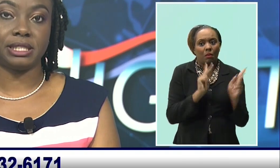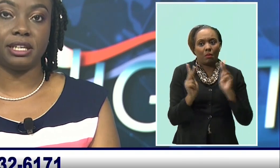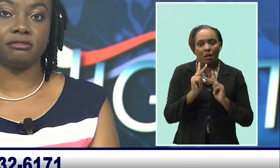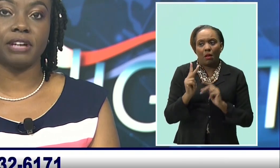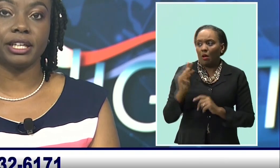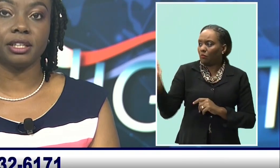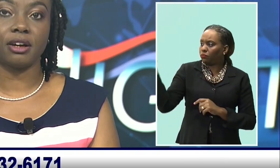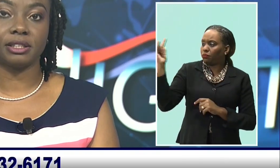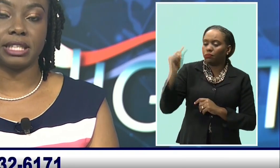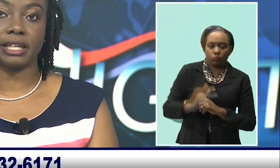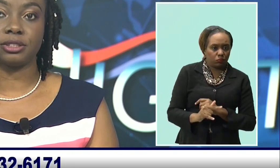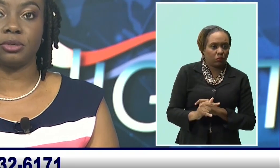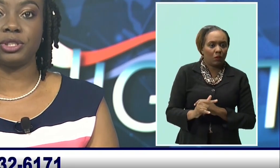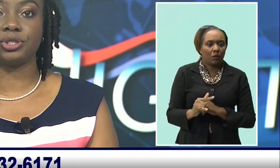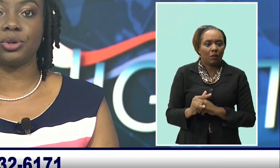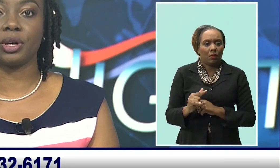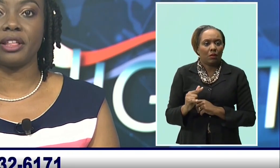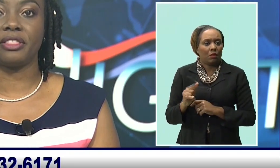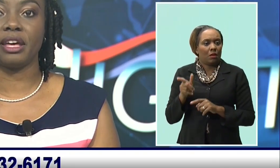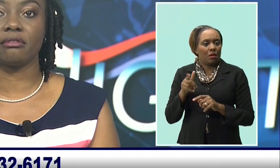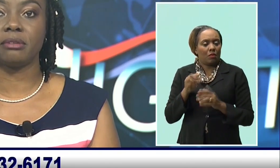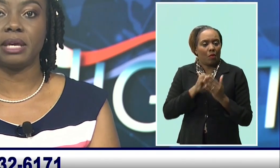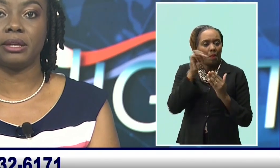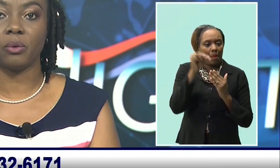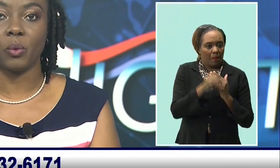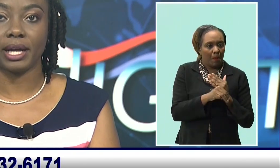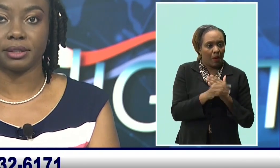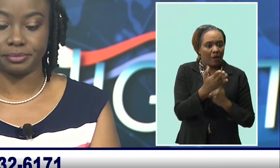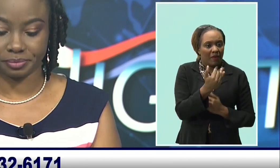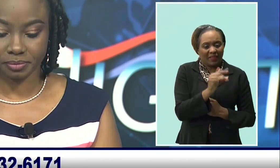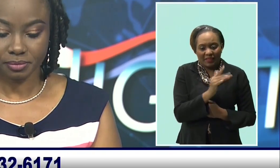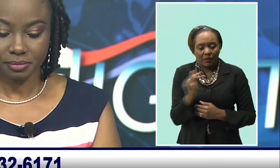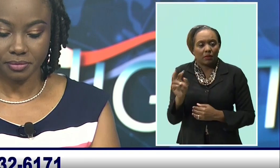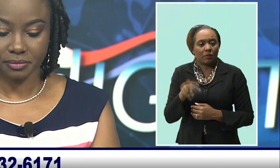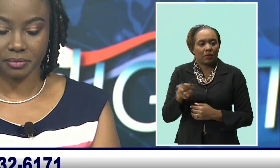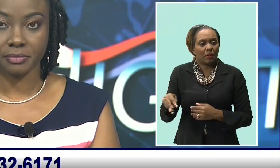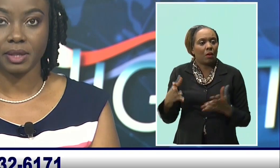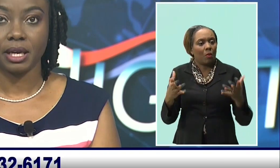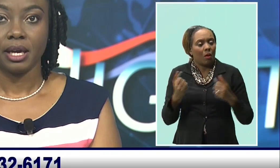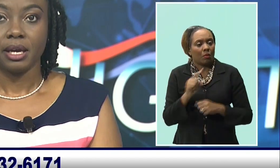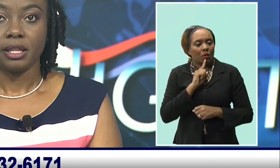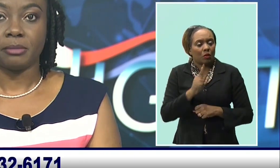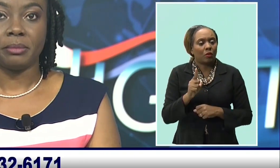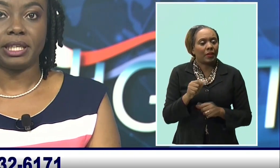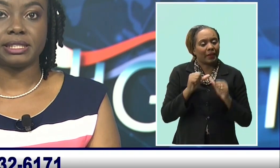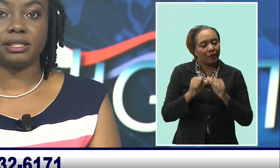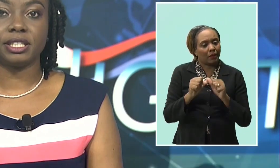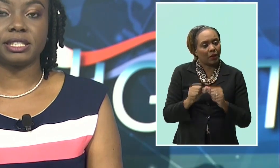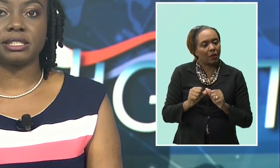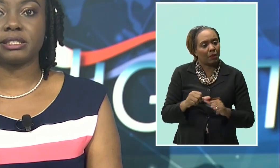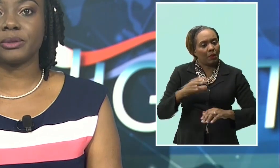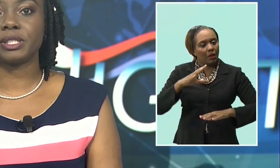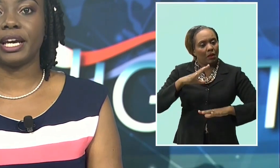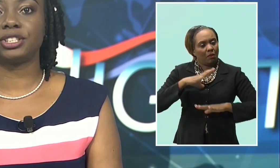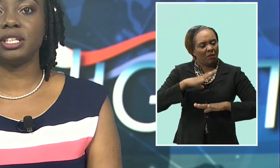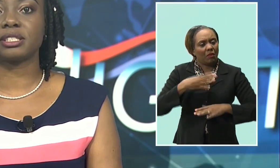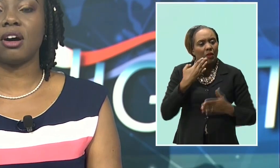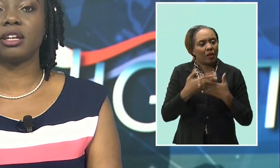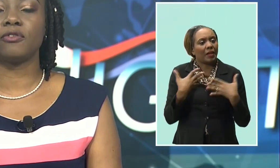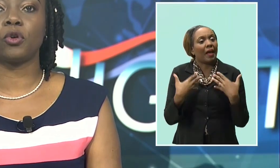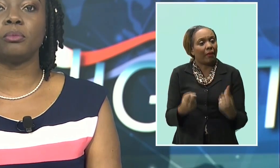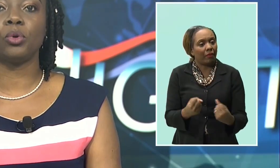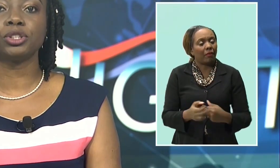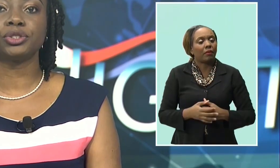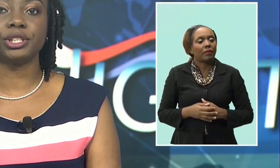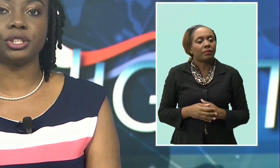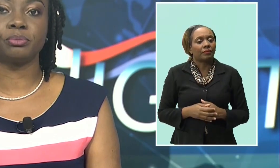and maintain regular contact to ensure they remain well. The Barbados Nurses Association is